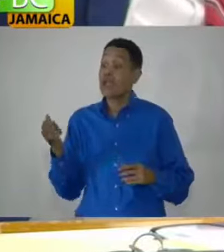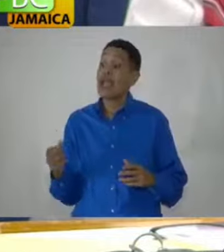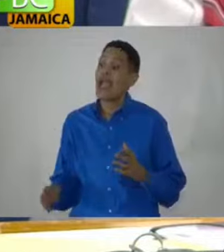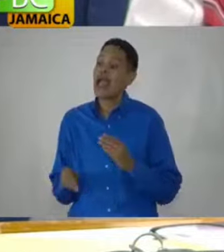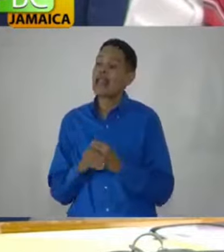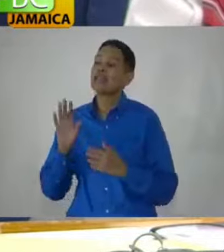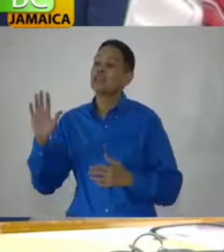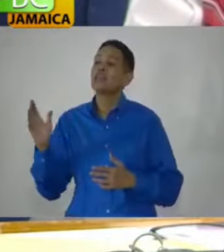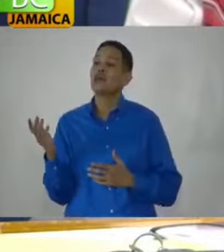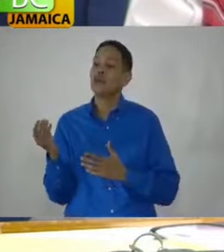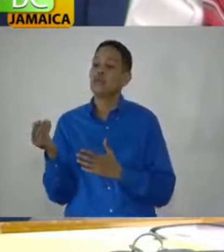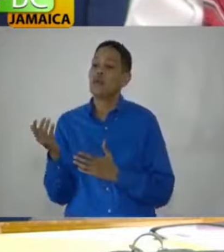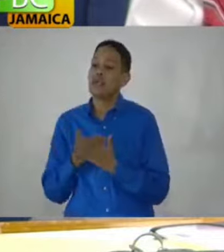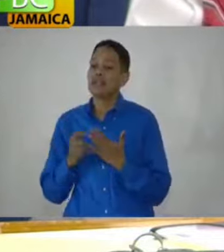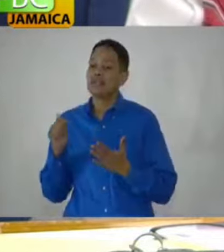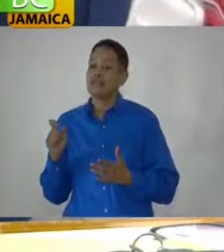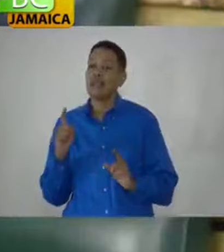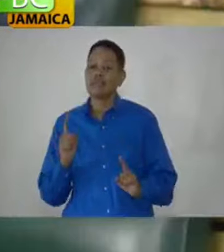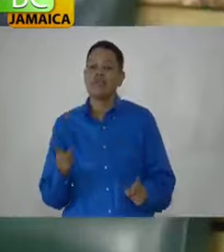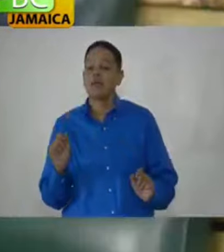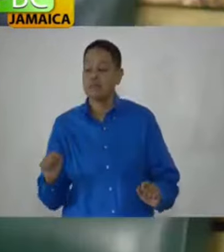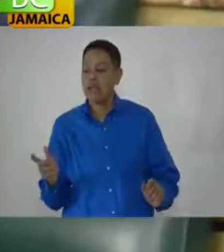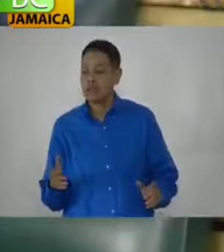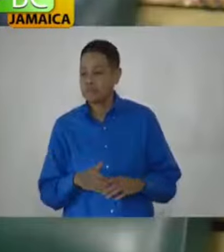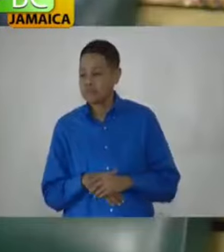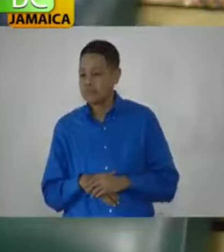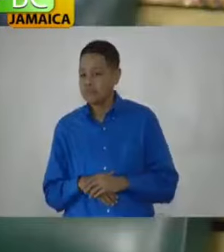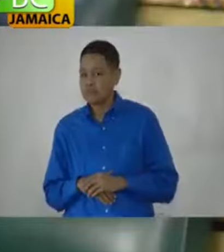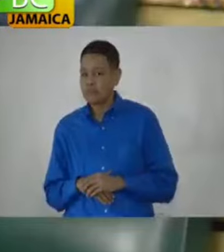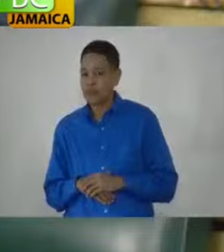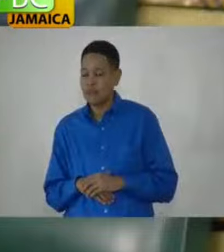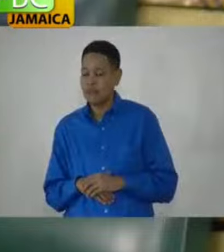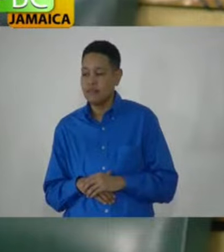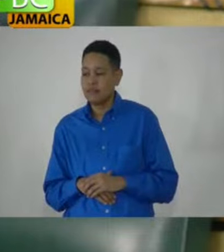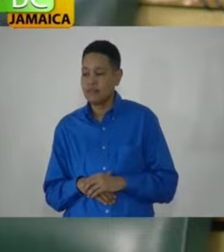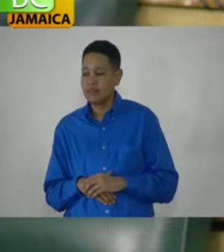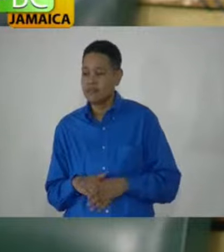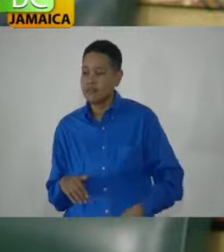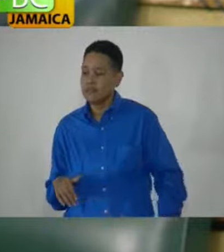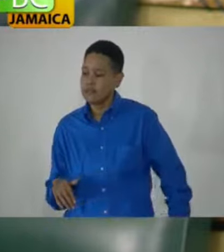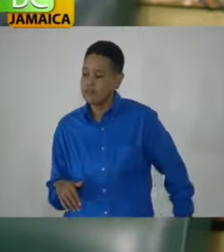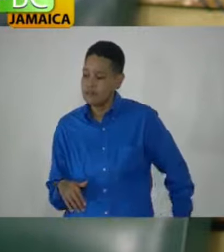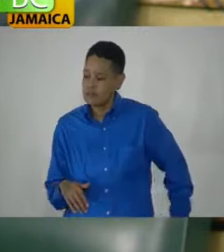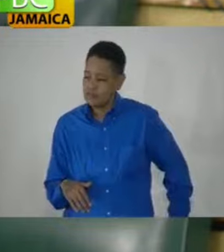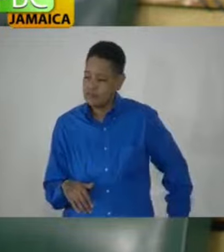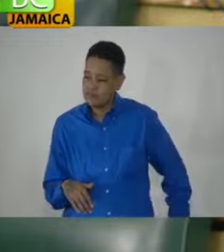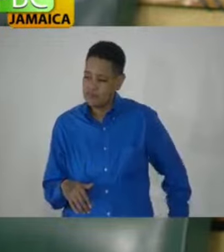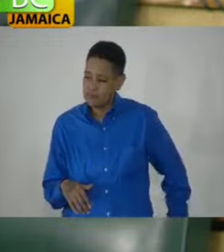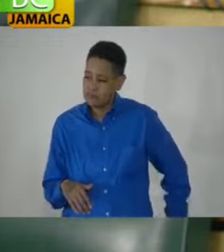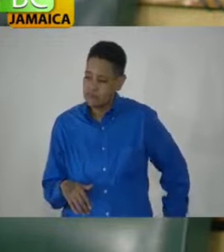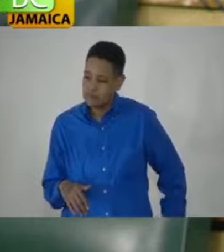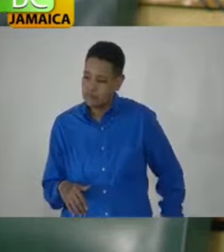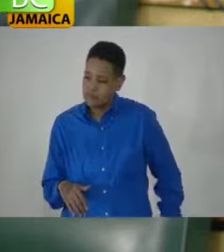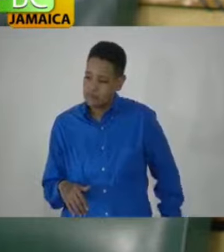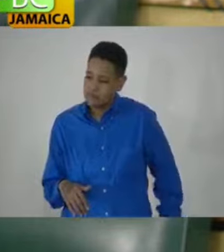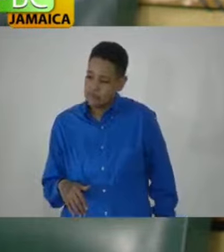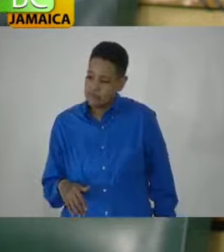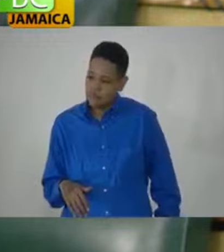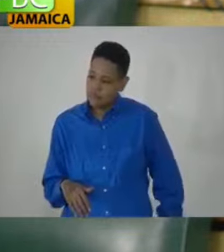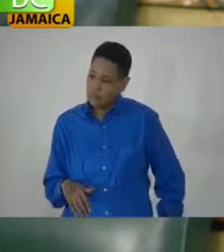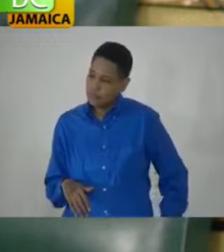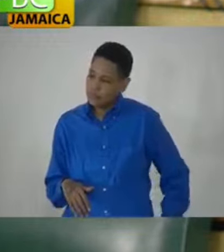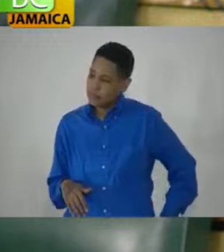Additional revenues. So, Madam Speaker, to those of you who want additional clarification on what this will